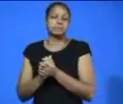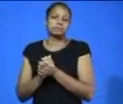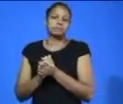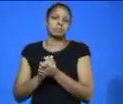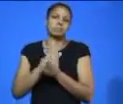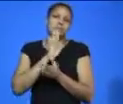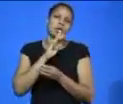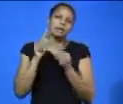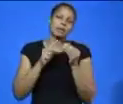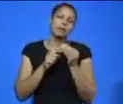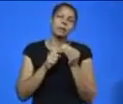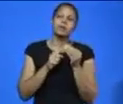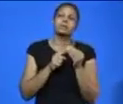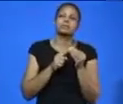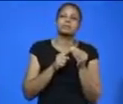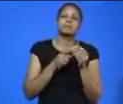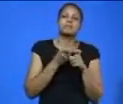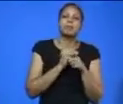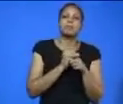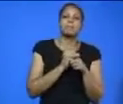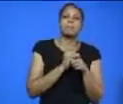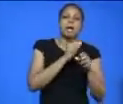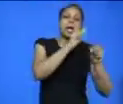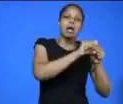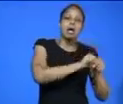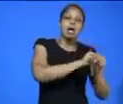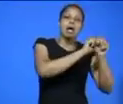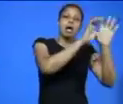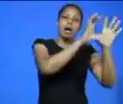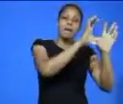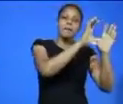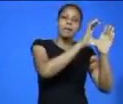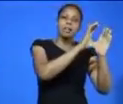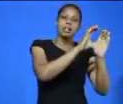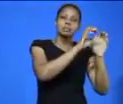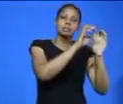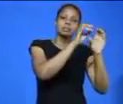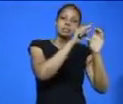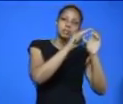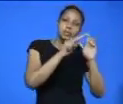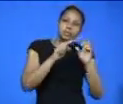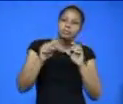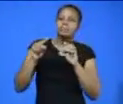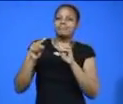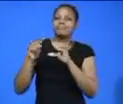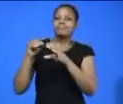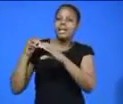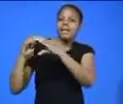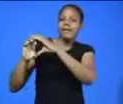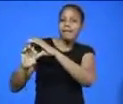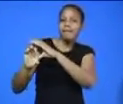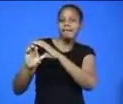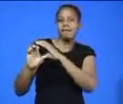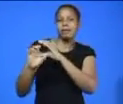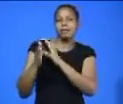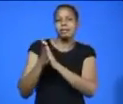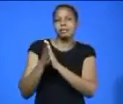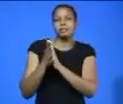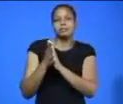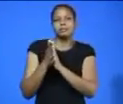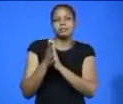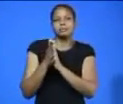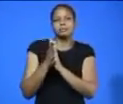I'm talking about from Carmel to the cave, the divine purpose and